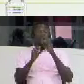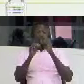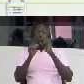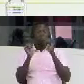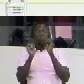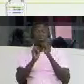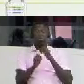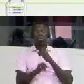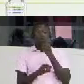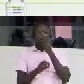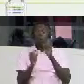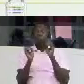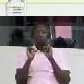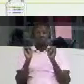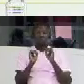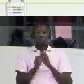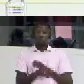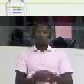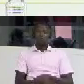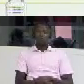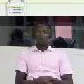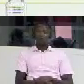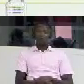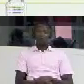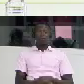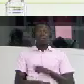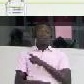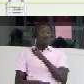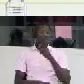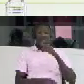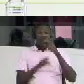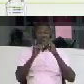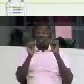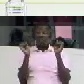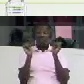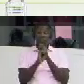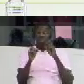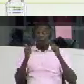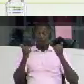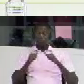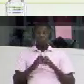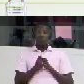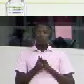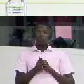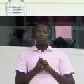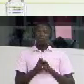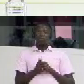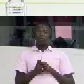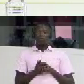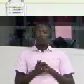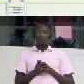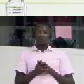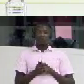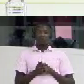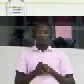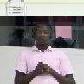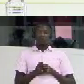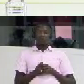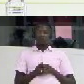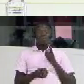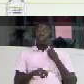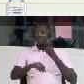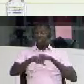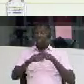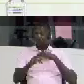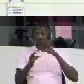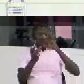were not aware of anything. waxamuñ dara. They have not said anything yet. So they did not select anybody at that